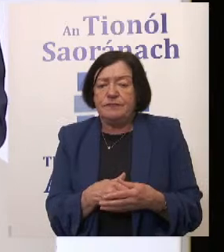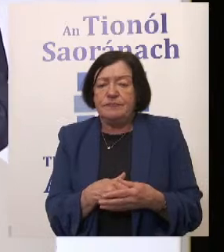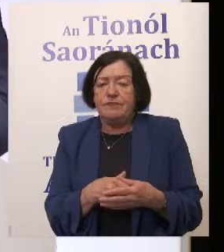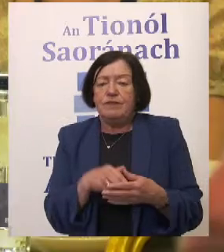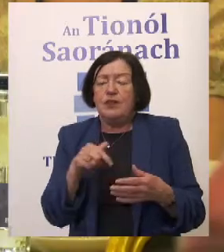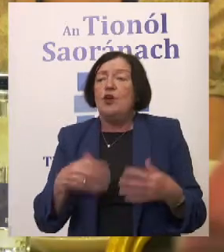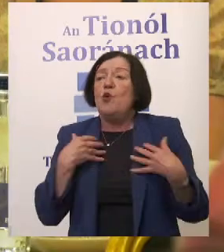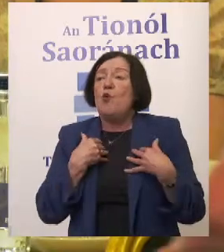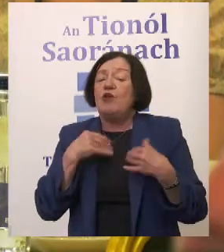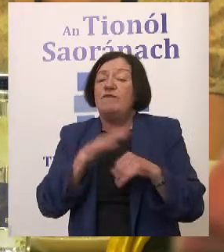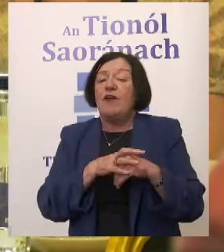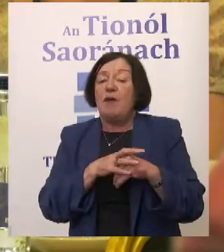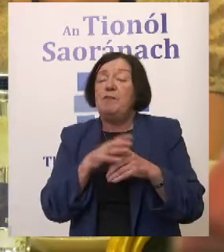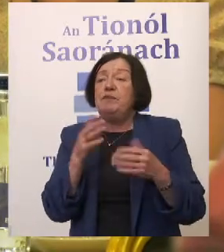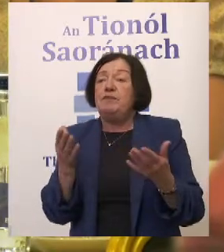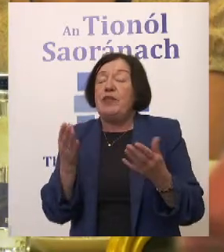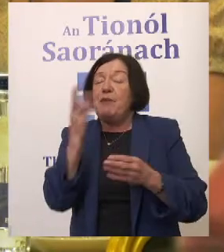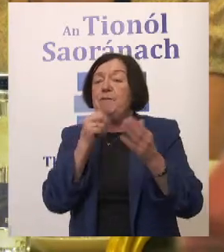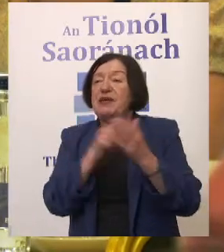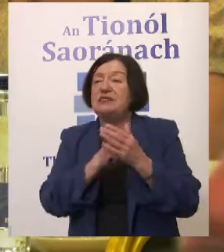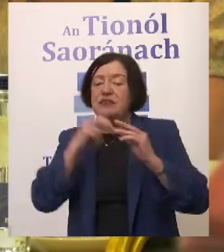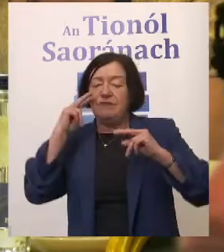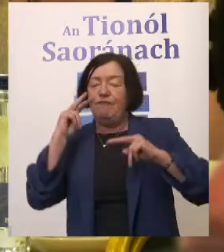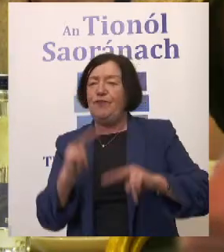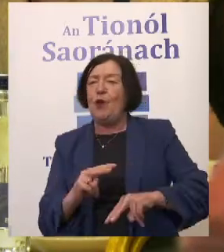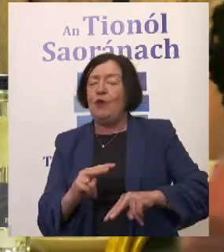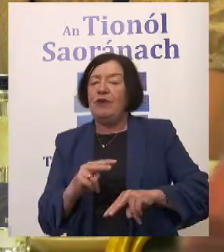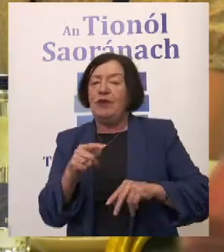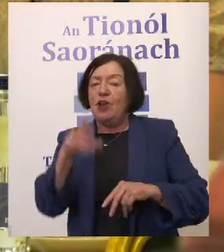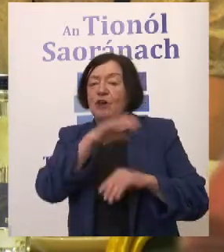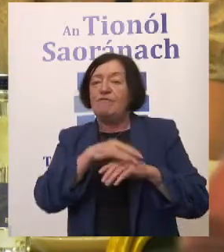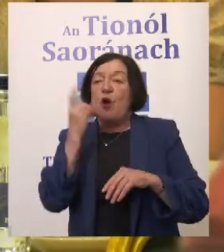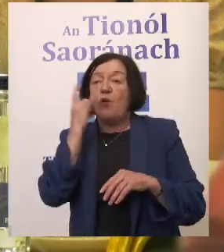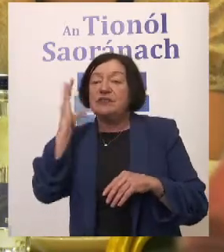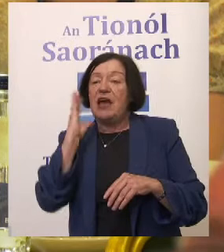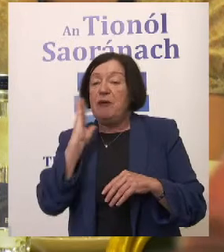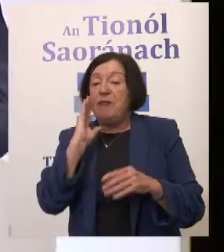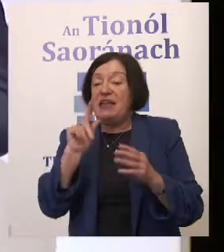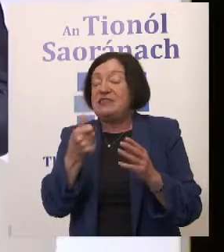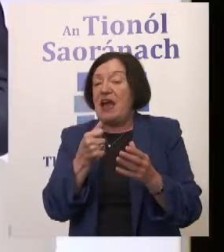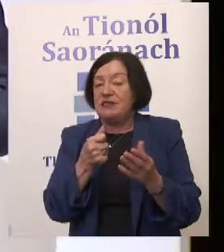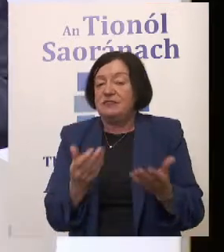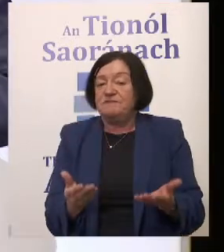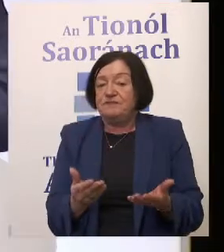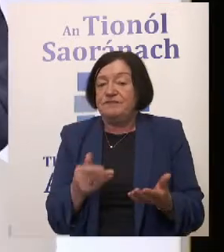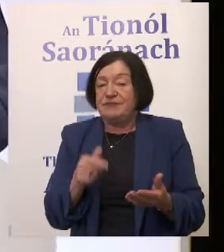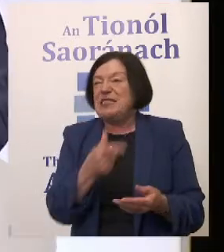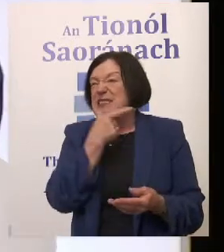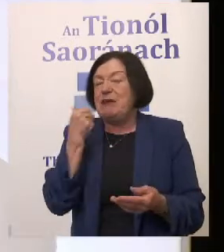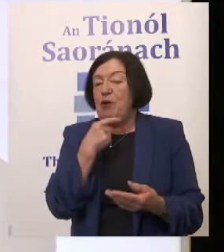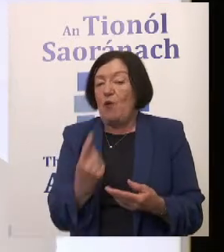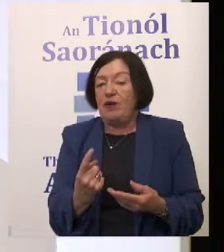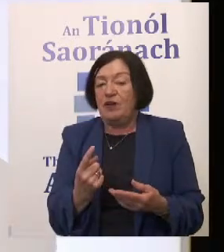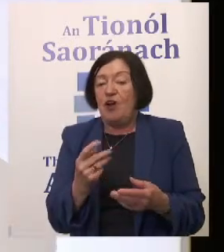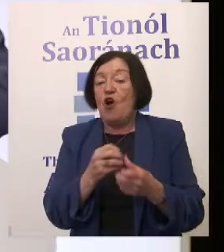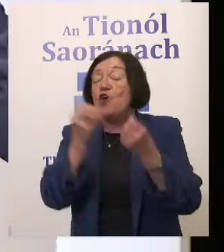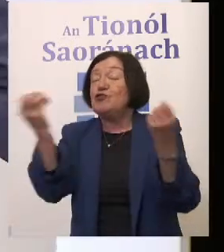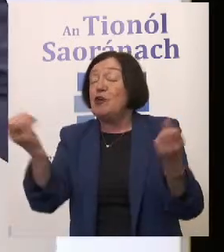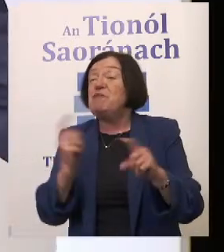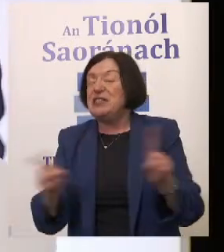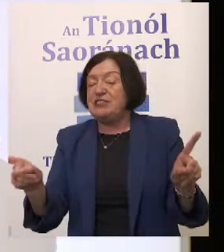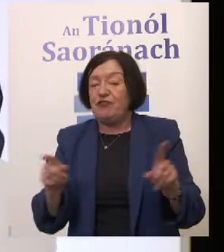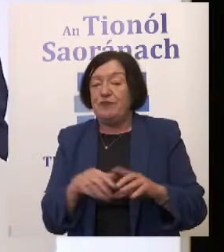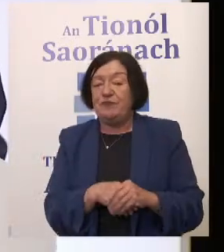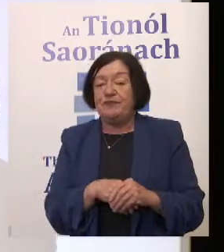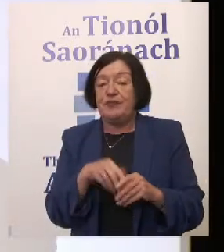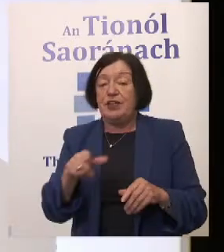the worry from a local business point of view is be looking for a hotel bed tax. That's the simple version, or something else.